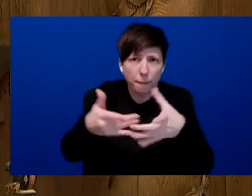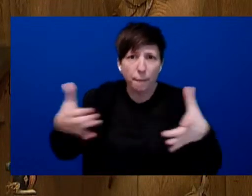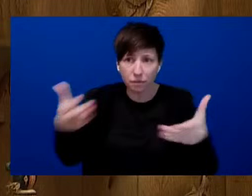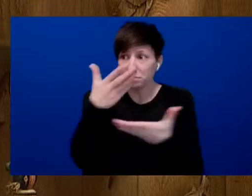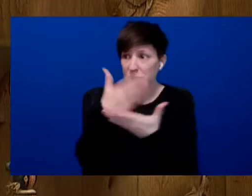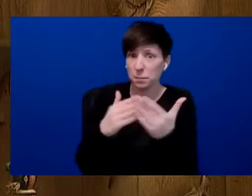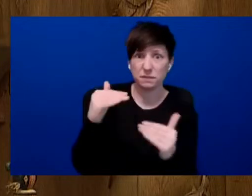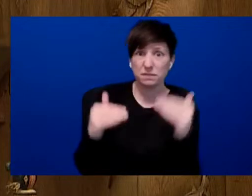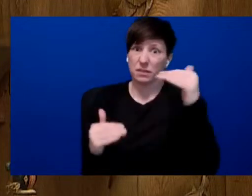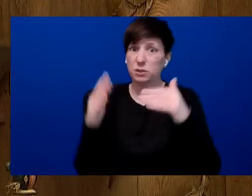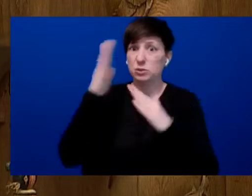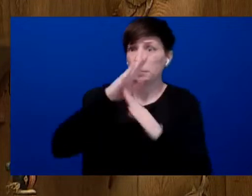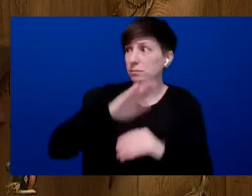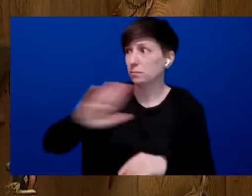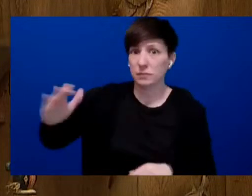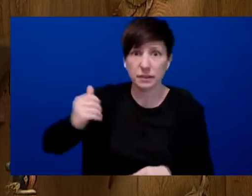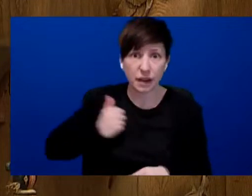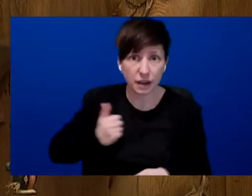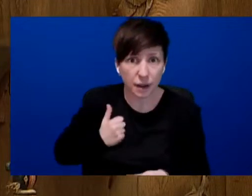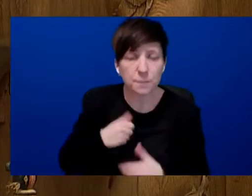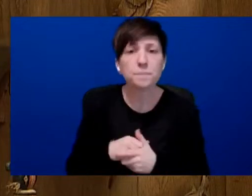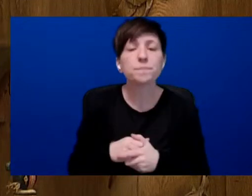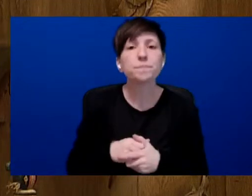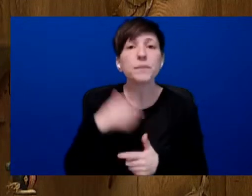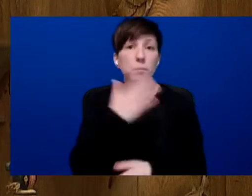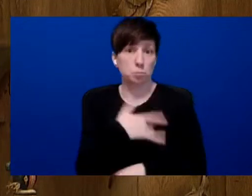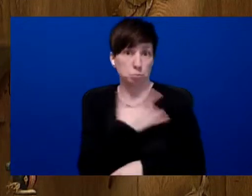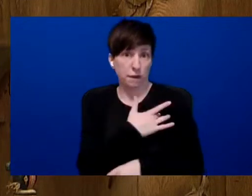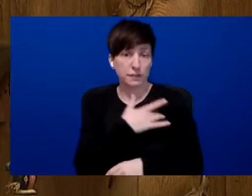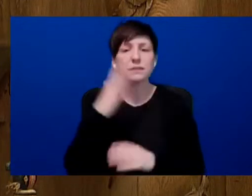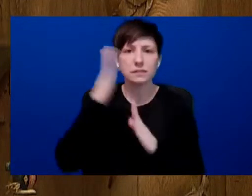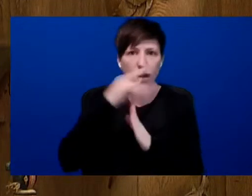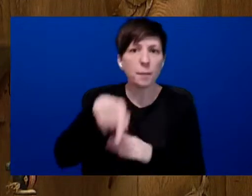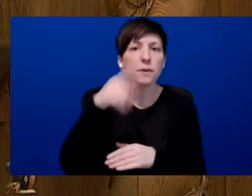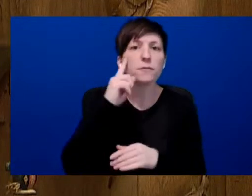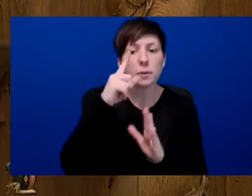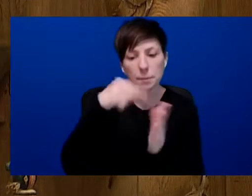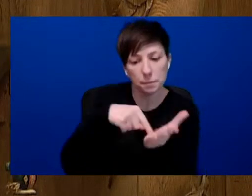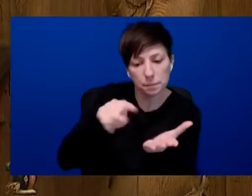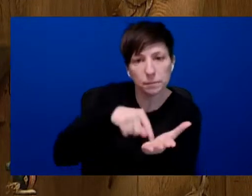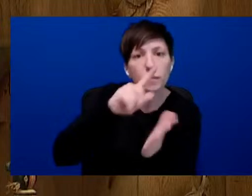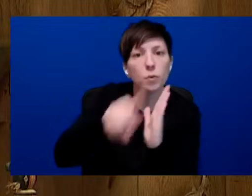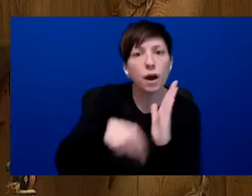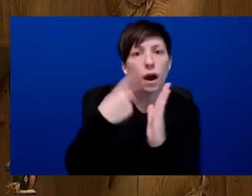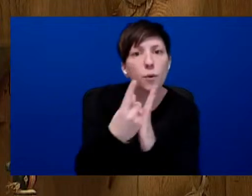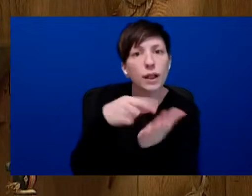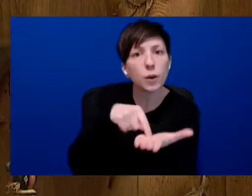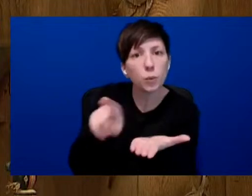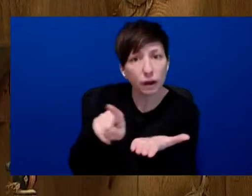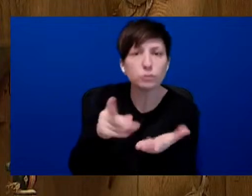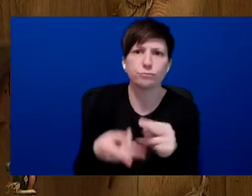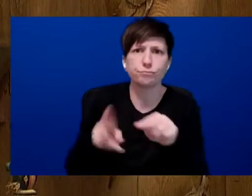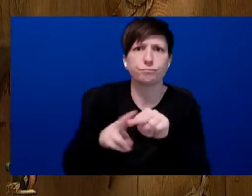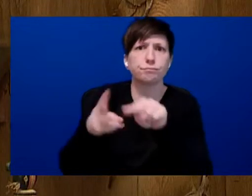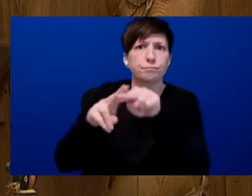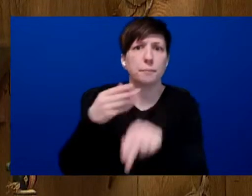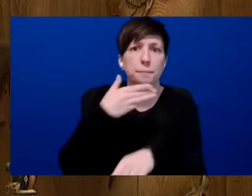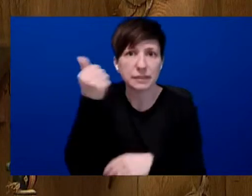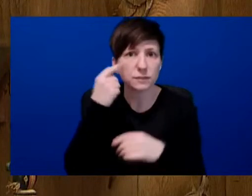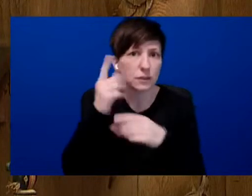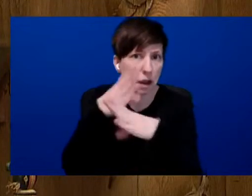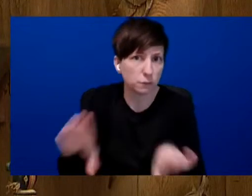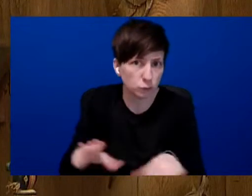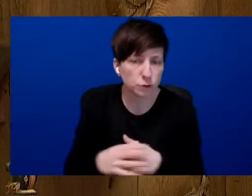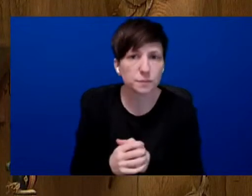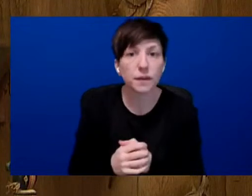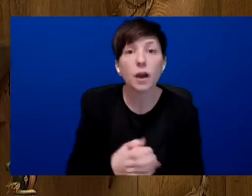provinces in year-over-year growth in average hourly wages last year. In December, women's employment increased